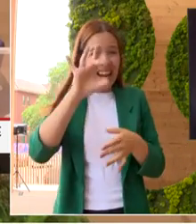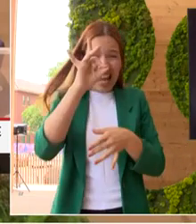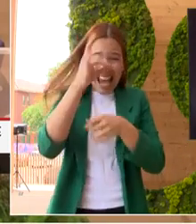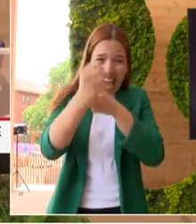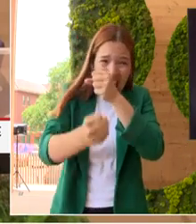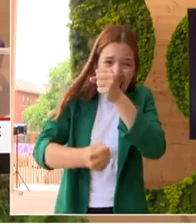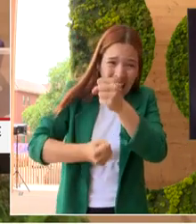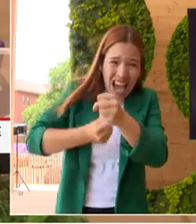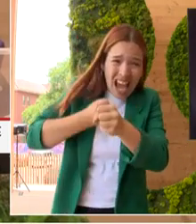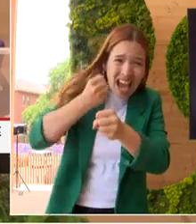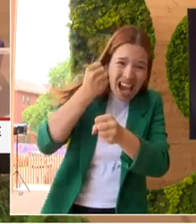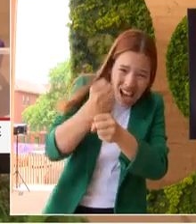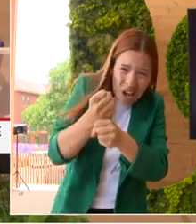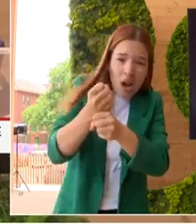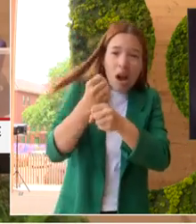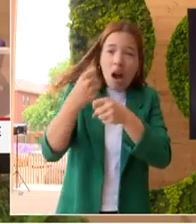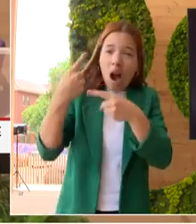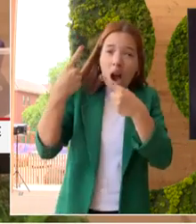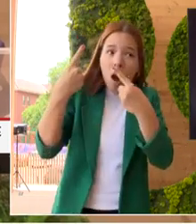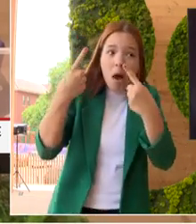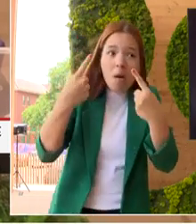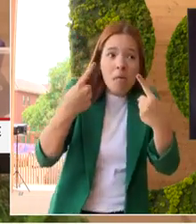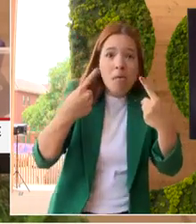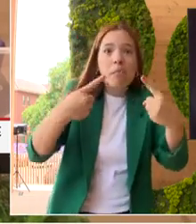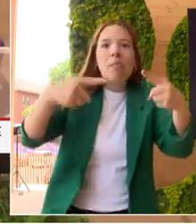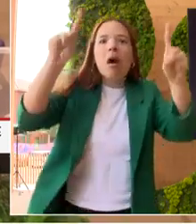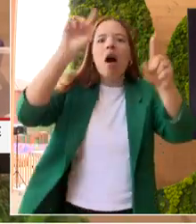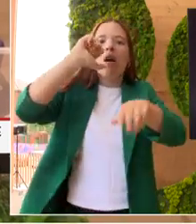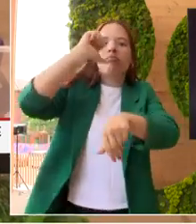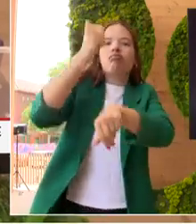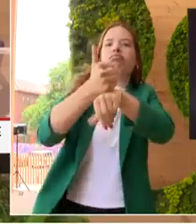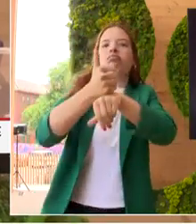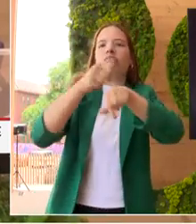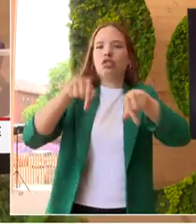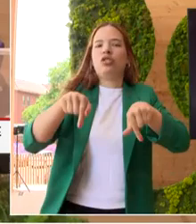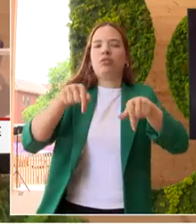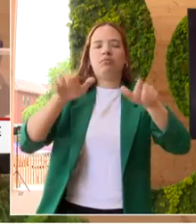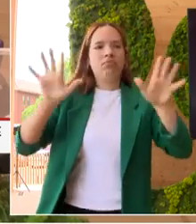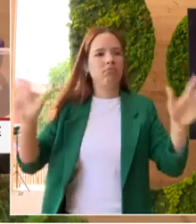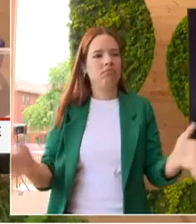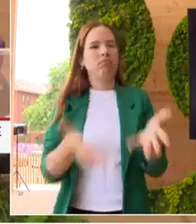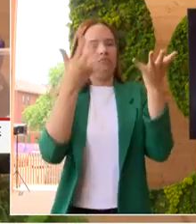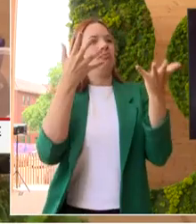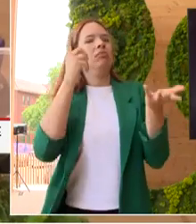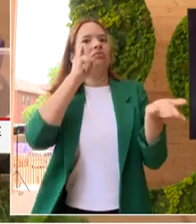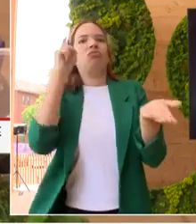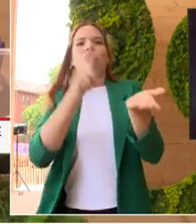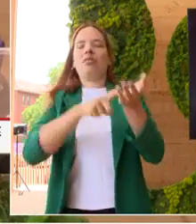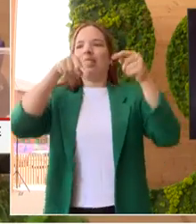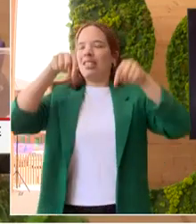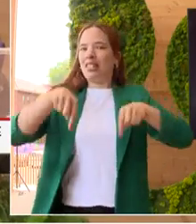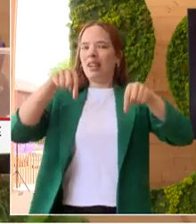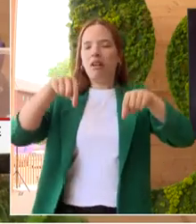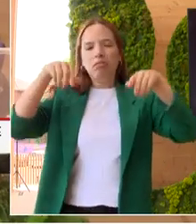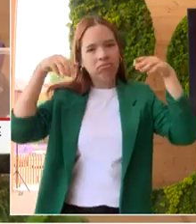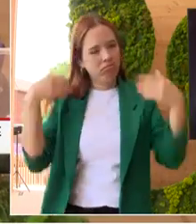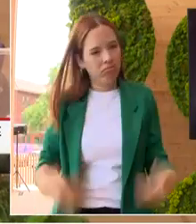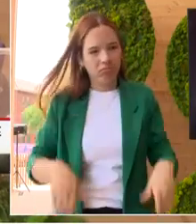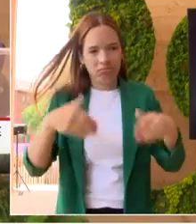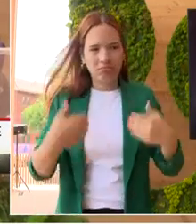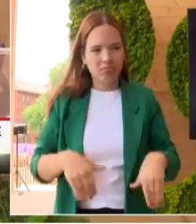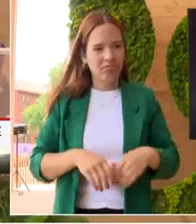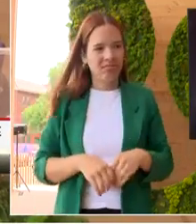become a shining glory for the city. When Ward 8 grows,